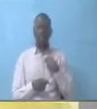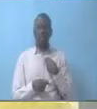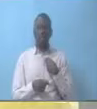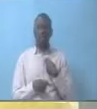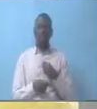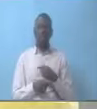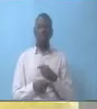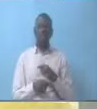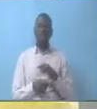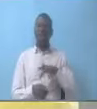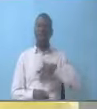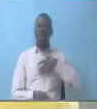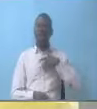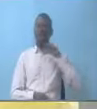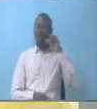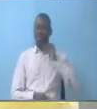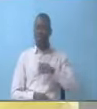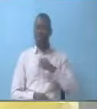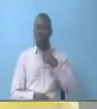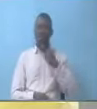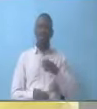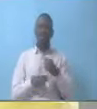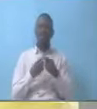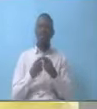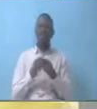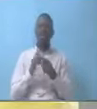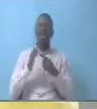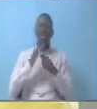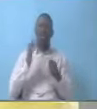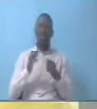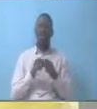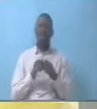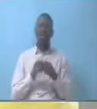recognition of the efforts I have made for the sake of this country.